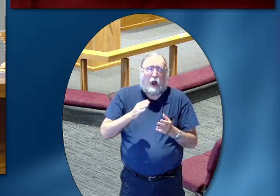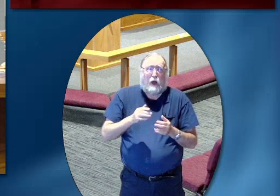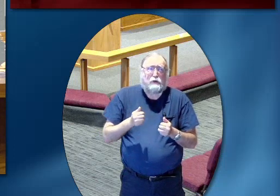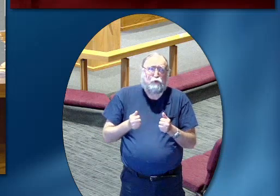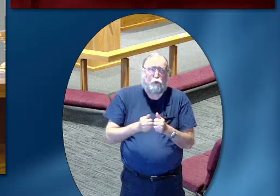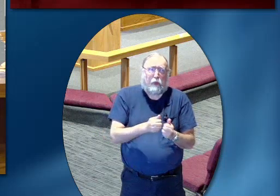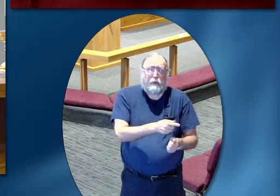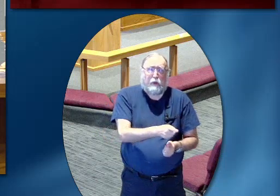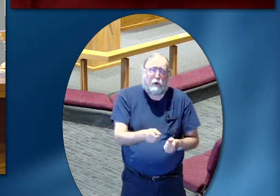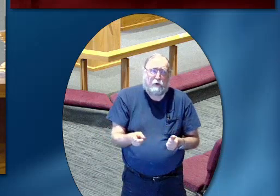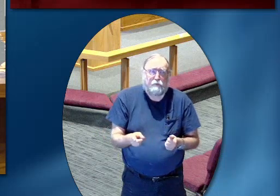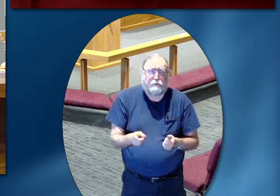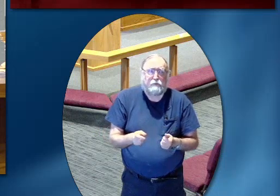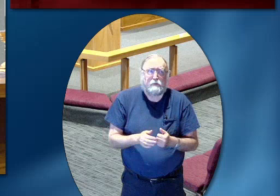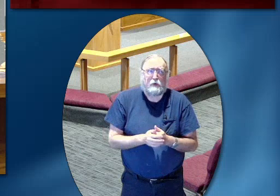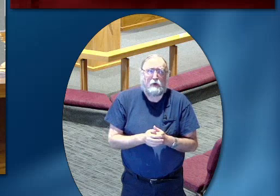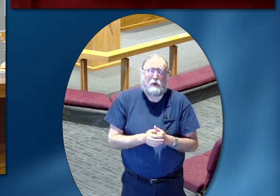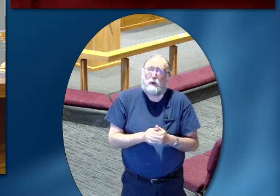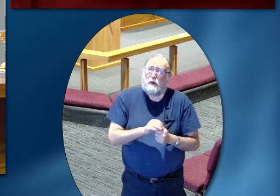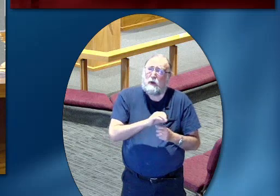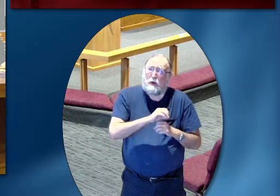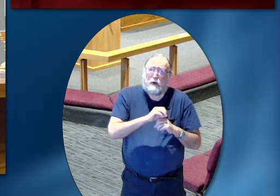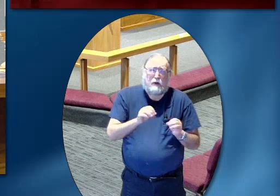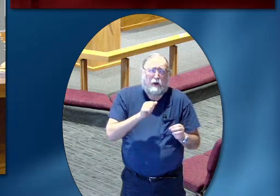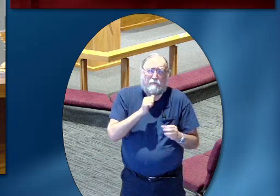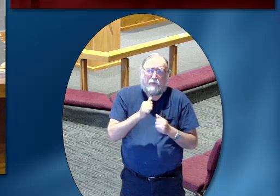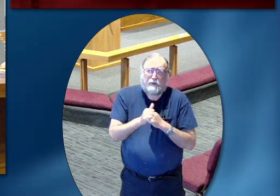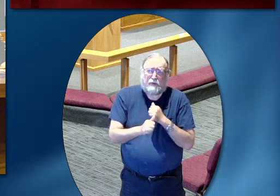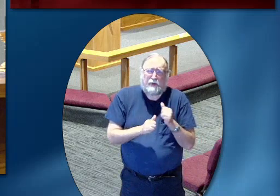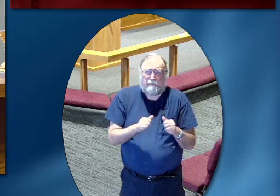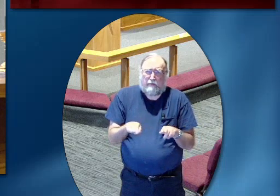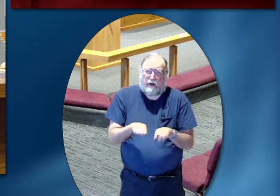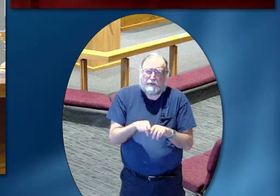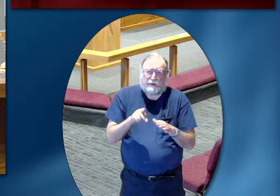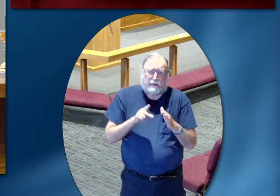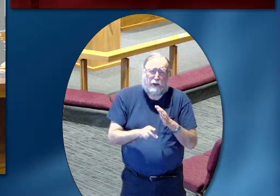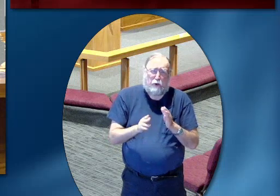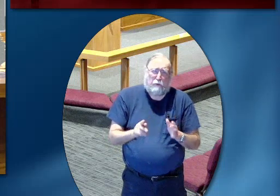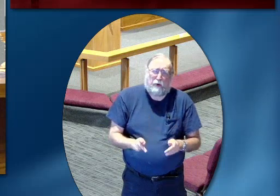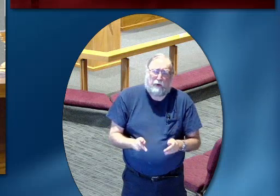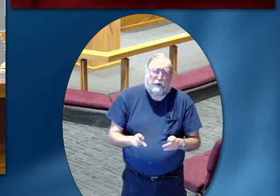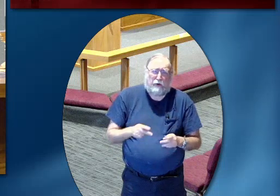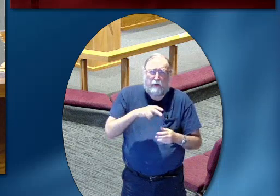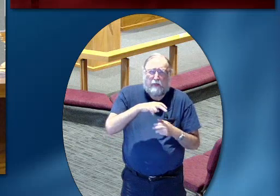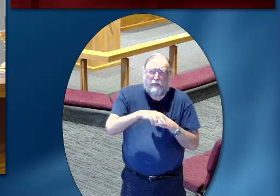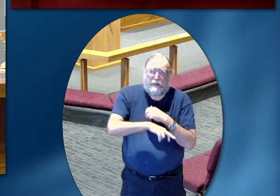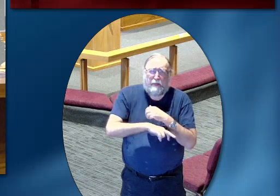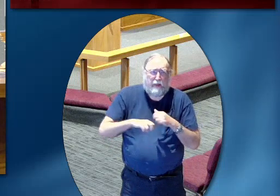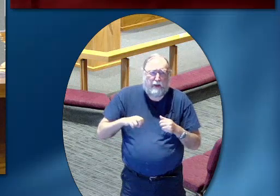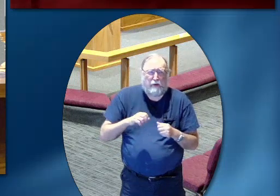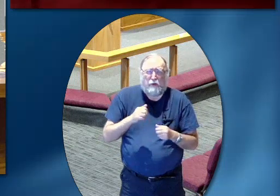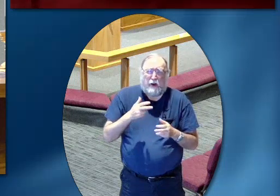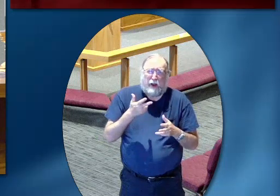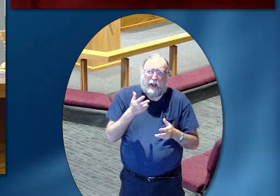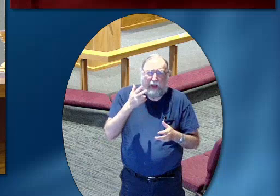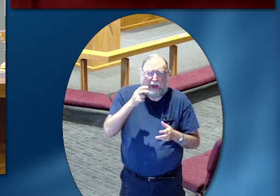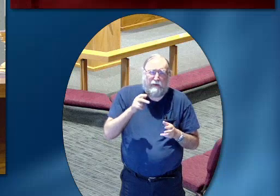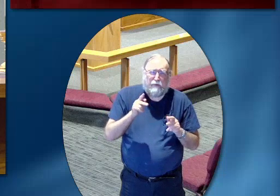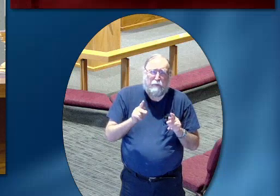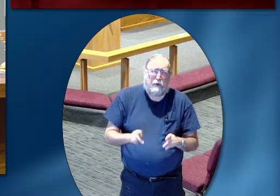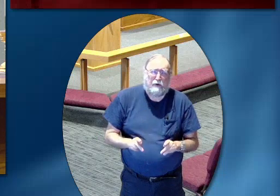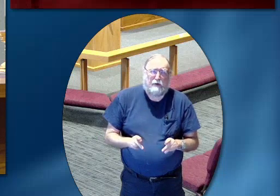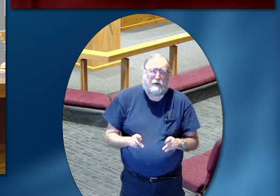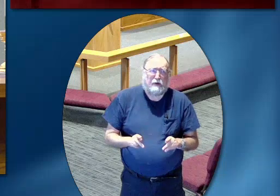you. But let none of you suffer as a murderer or a thief or an evildoer or as